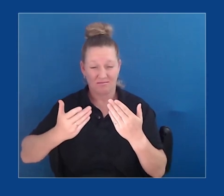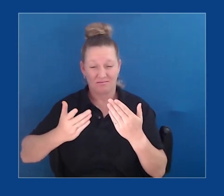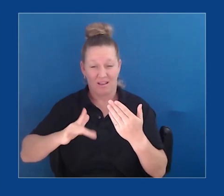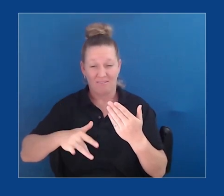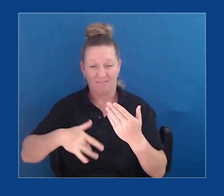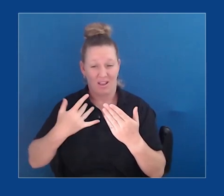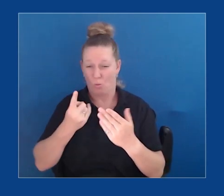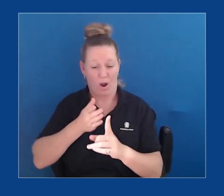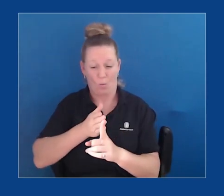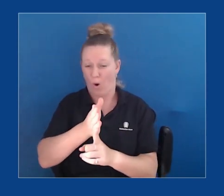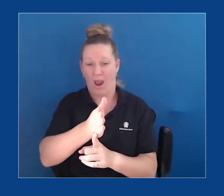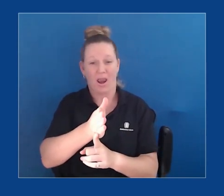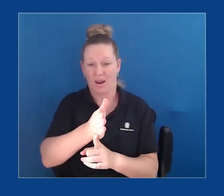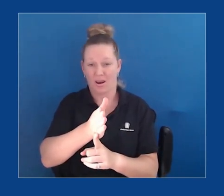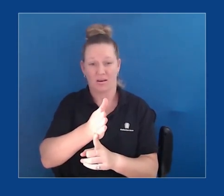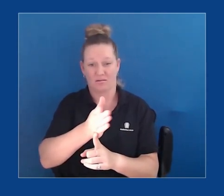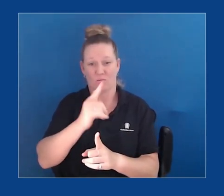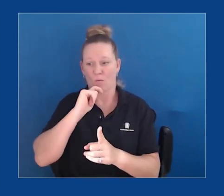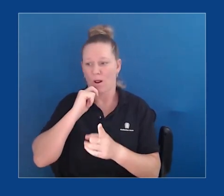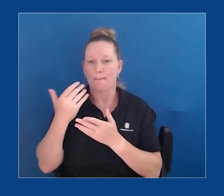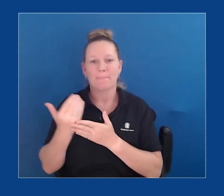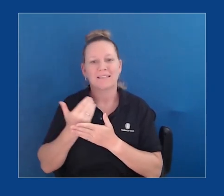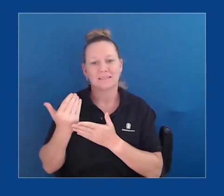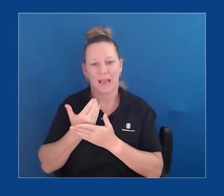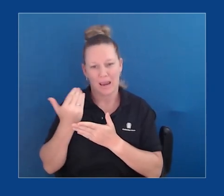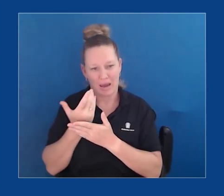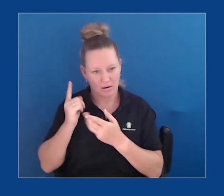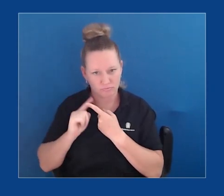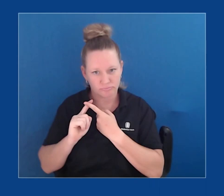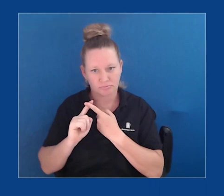maintained in a way that's going to be